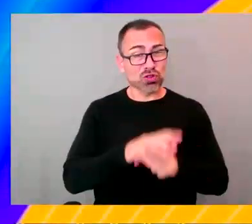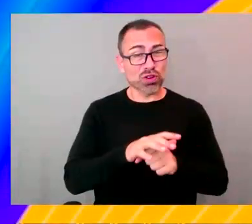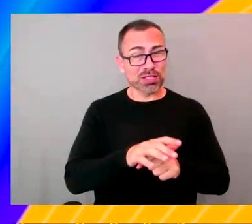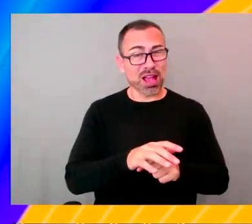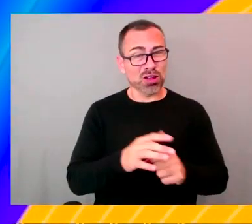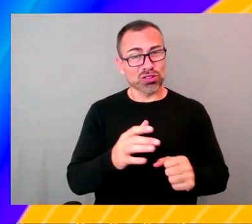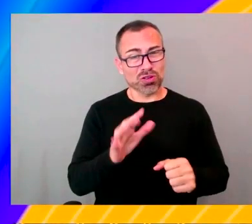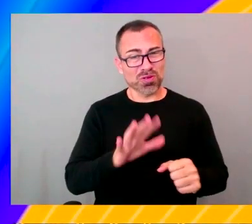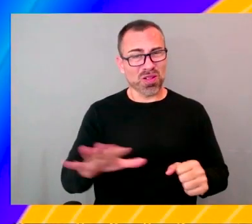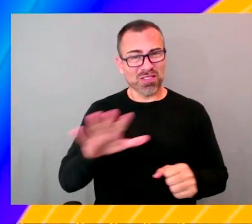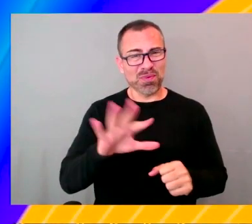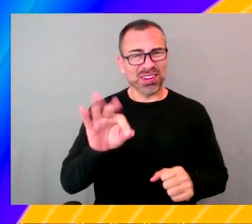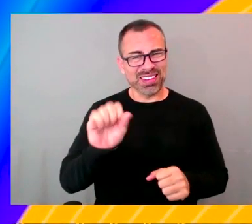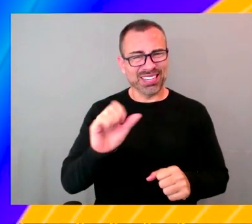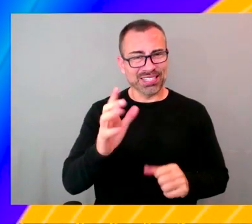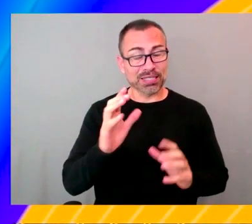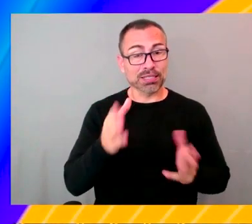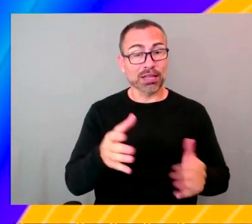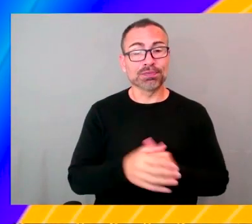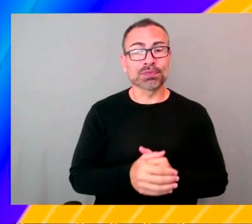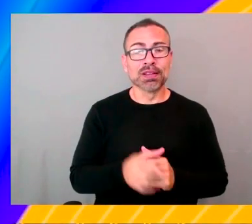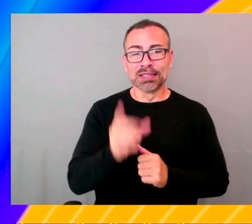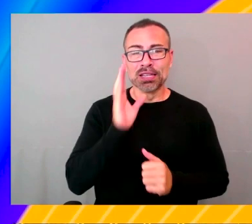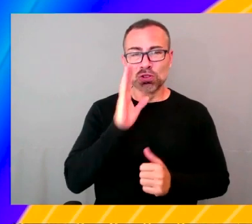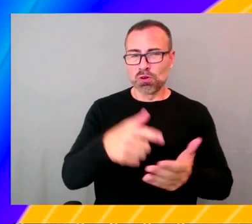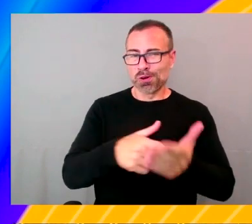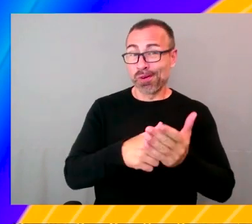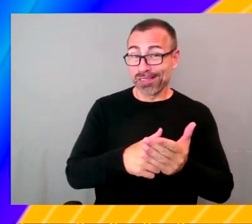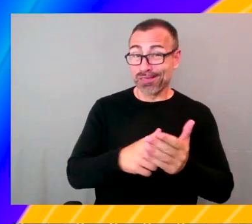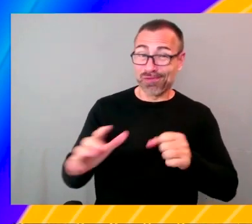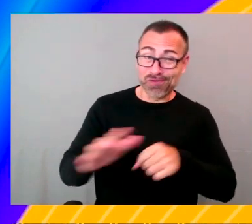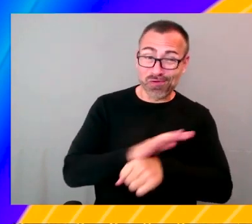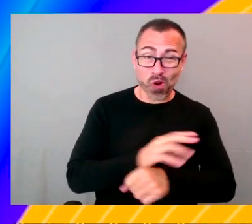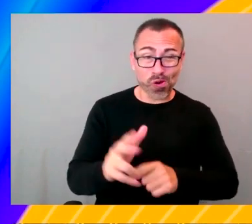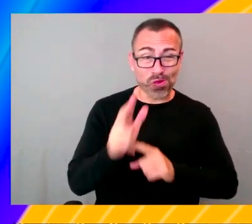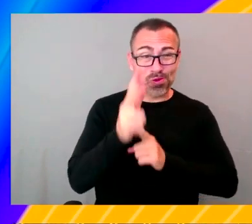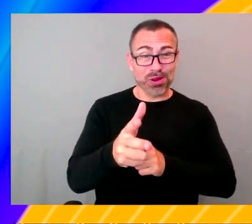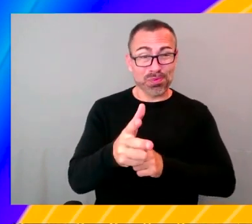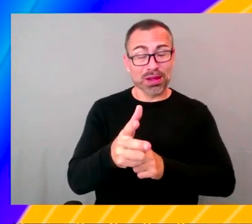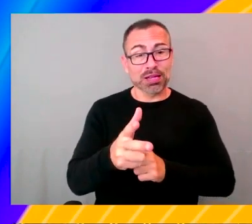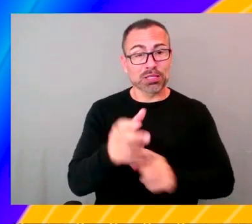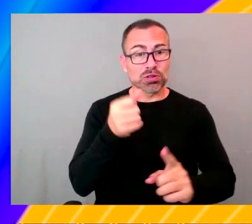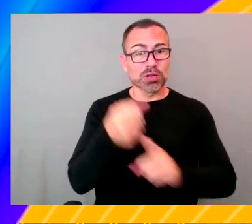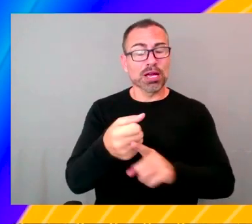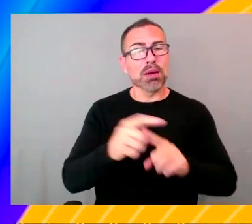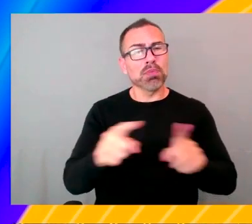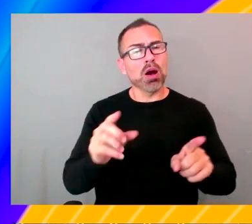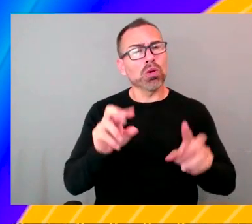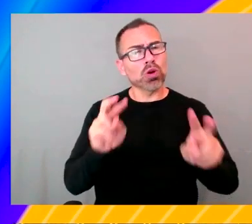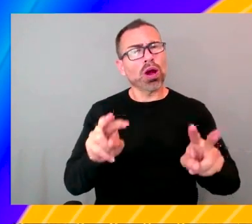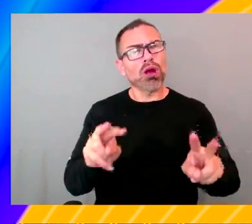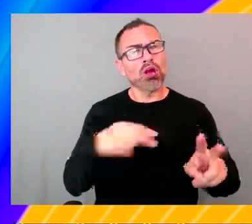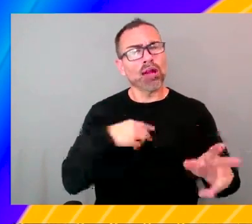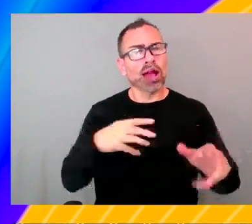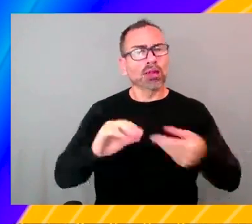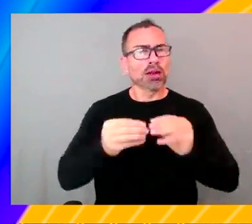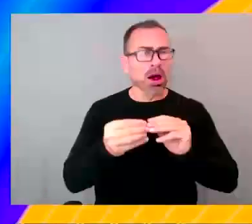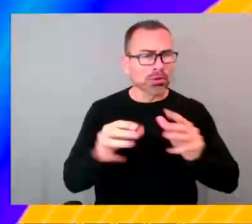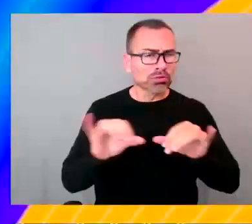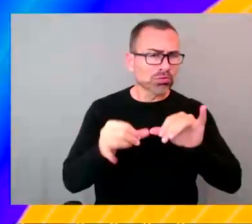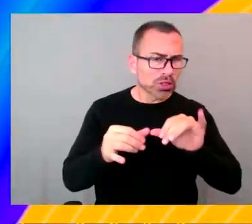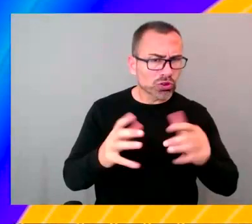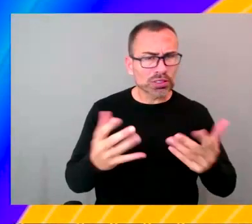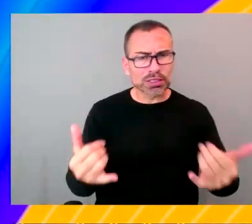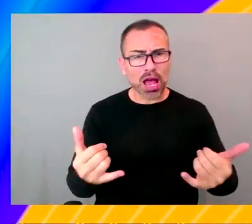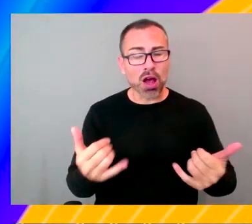about 3 minutes to fully kick in, but we'll go look at the metrics that we have for our EC2